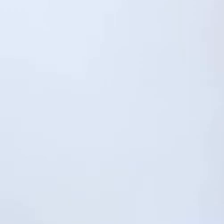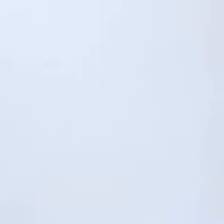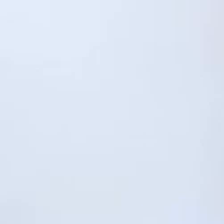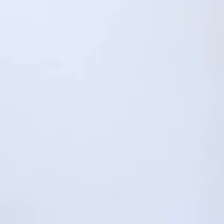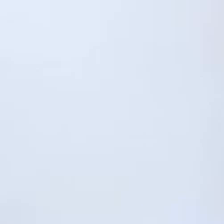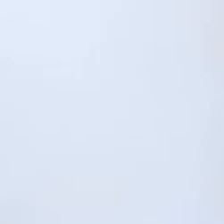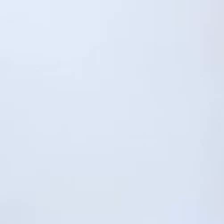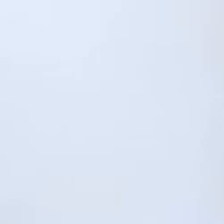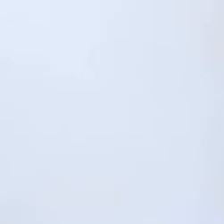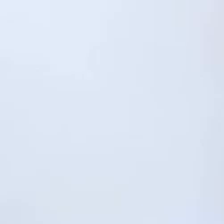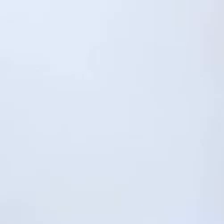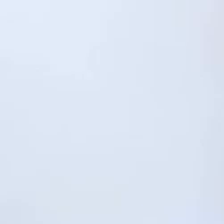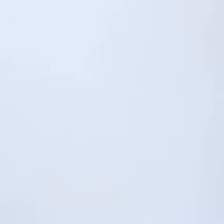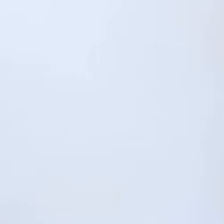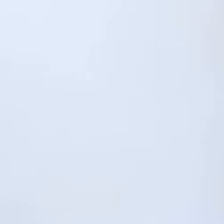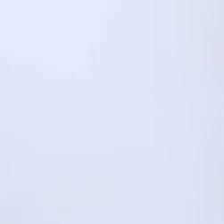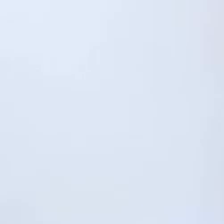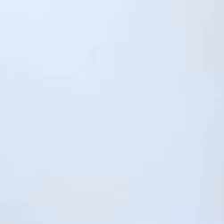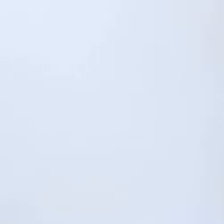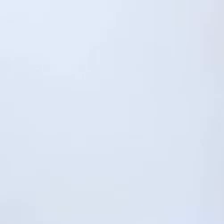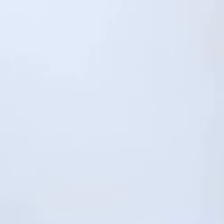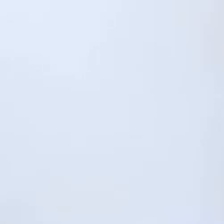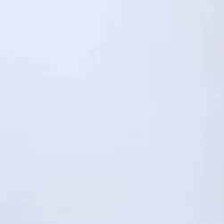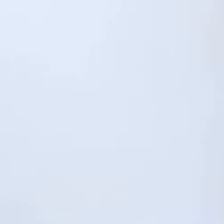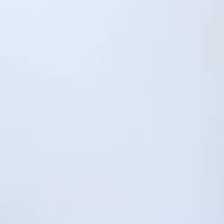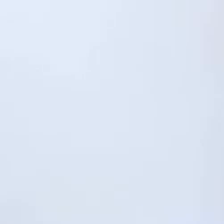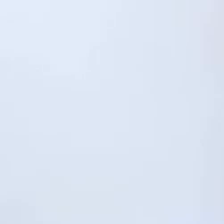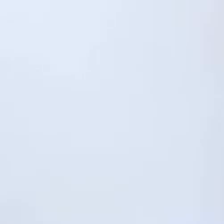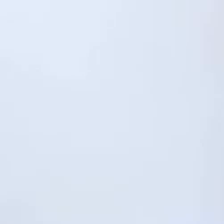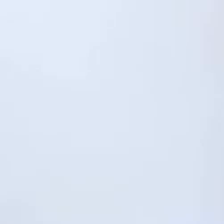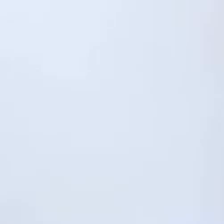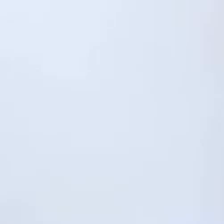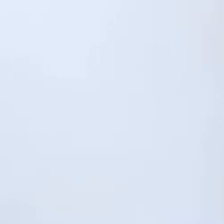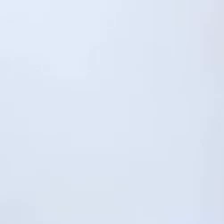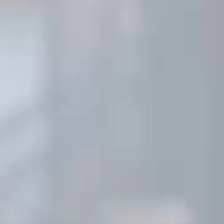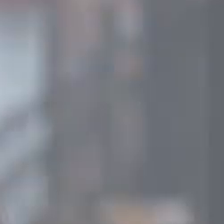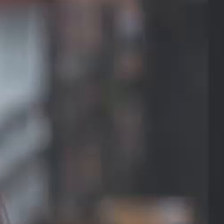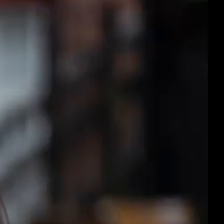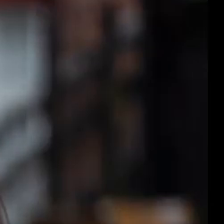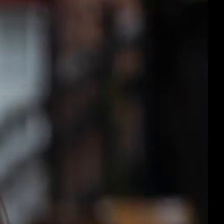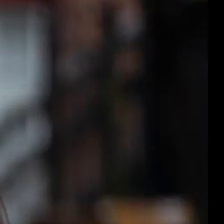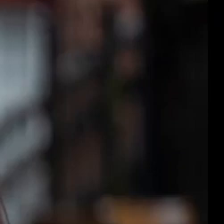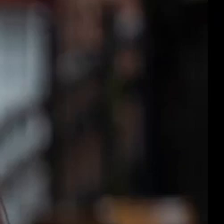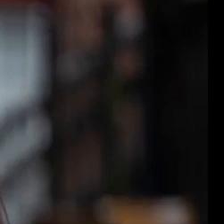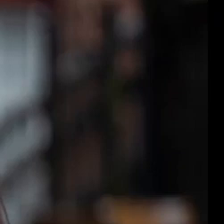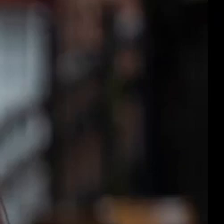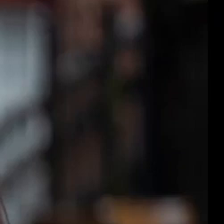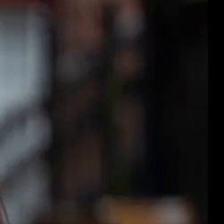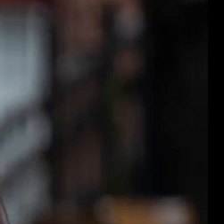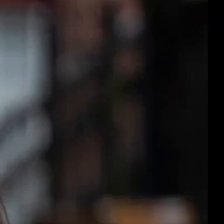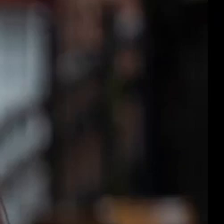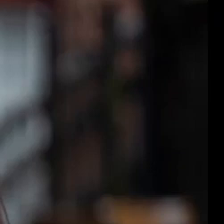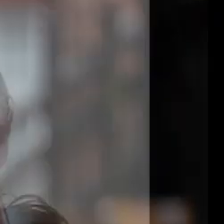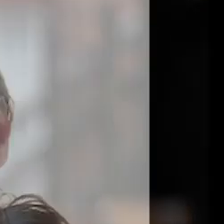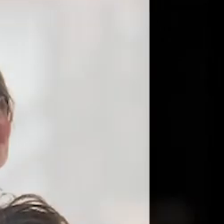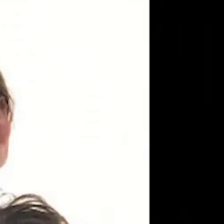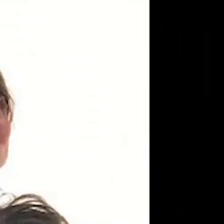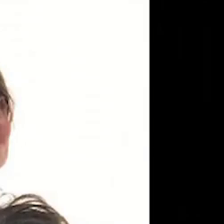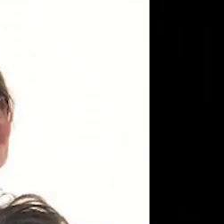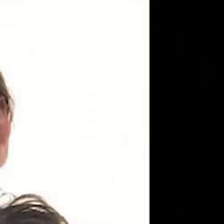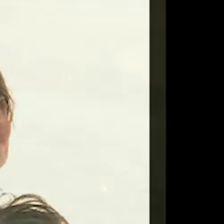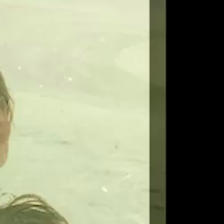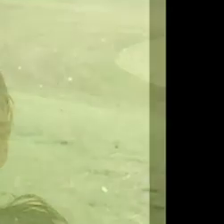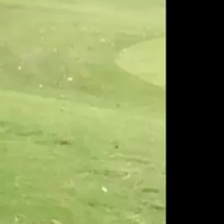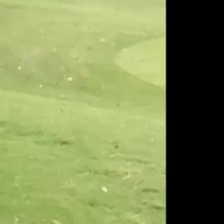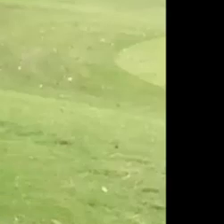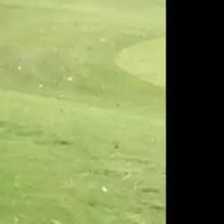that's what we have to do these days to stay current. And I am with a wonderful Clearwater resident, professional, and a